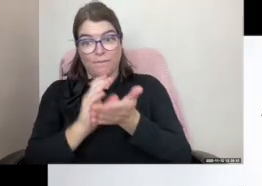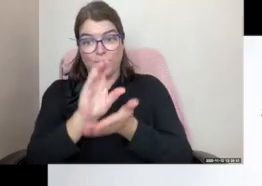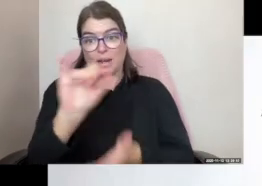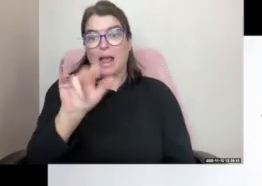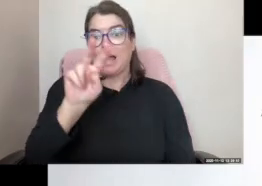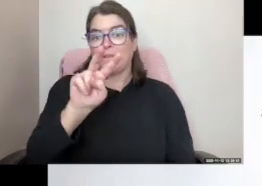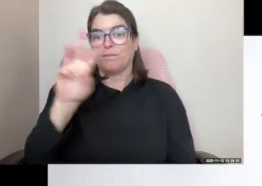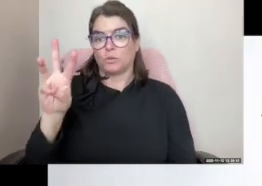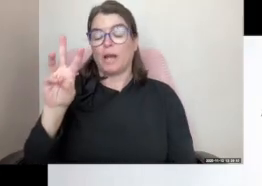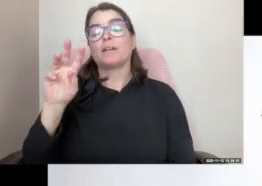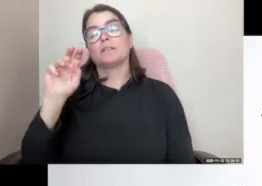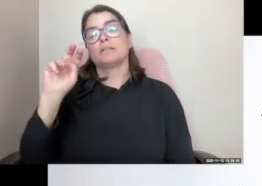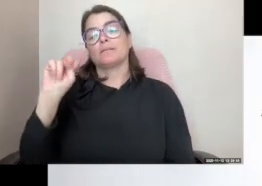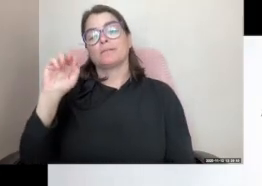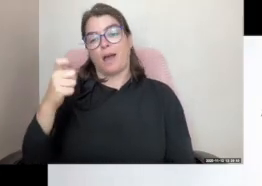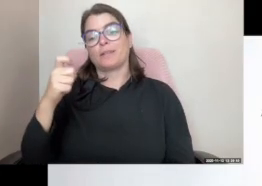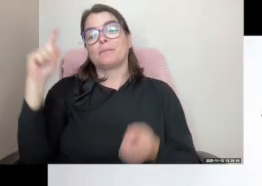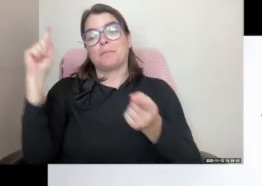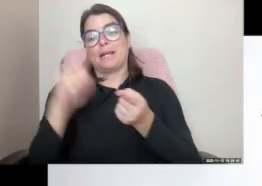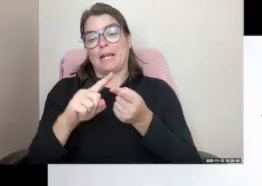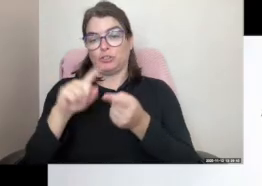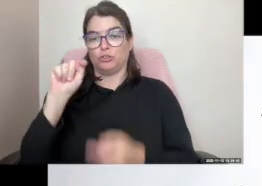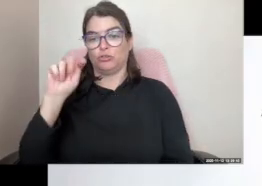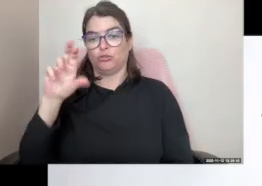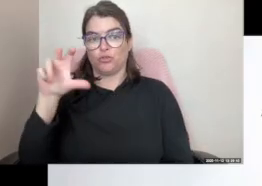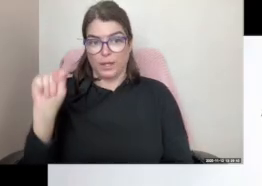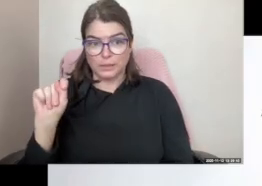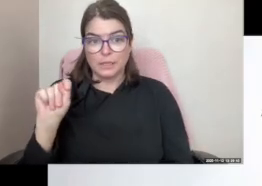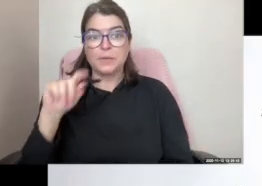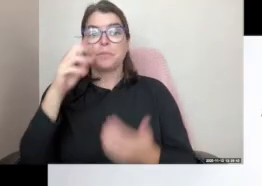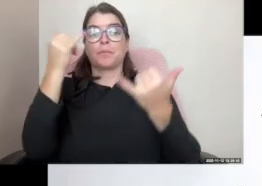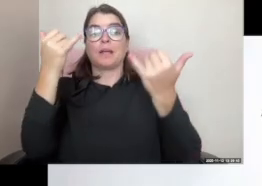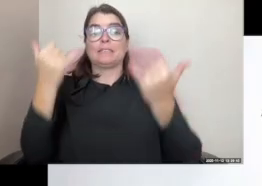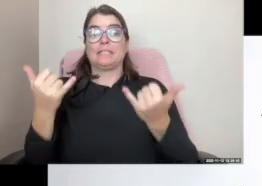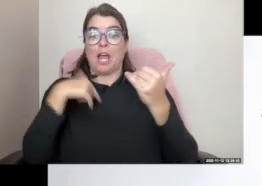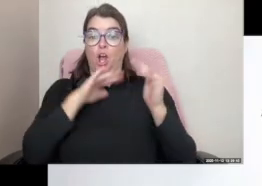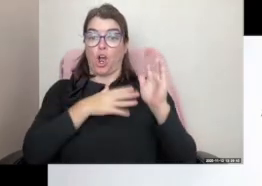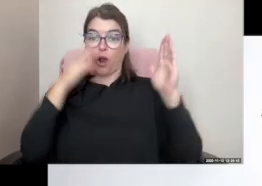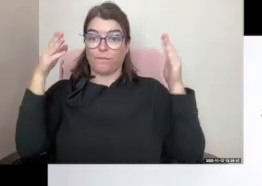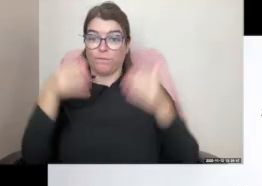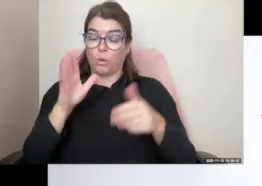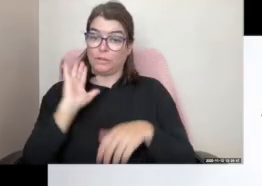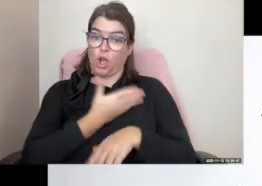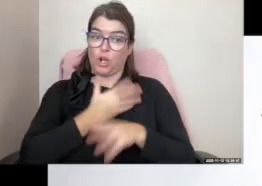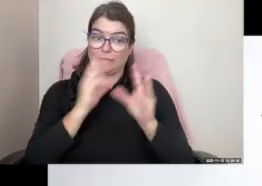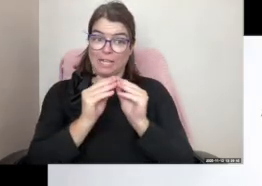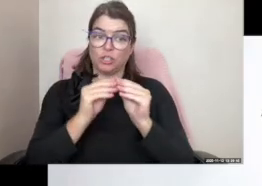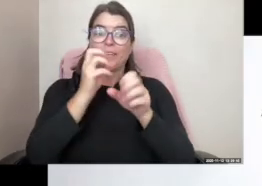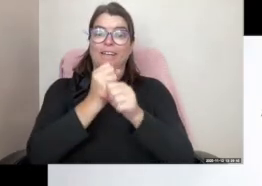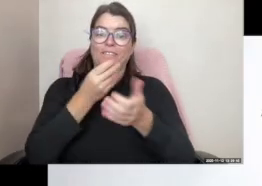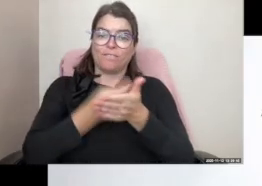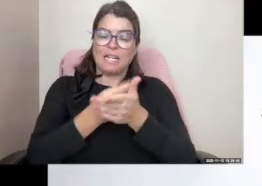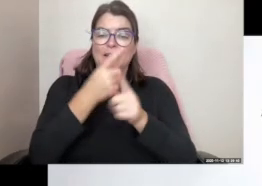appropriations. Continual appropriations, like the Carl Moyer program, one-time settlement funded programs, like the Volkswagen NOx